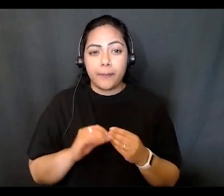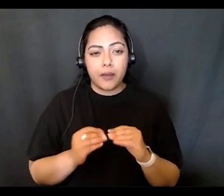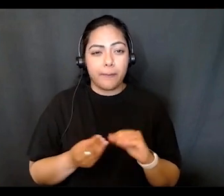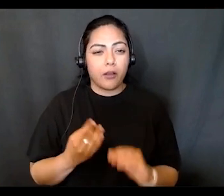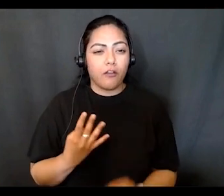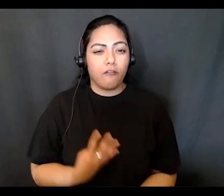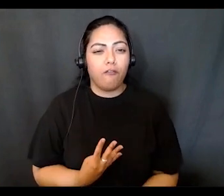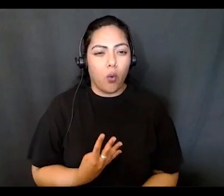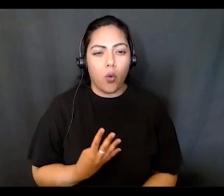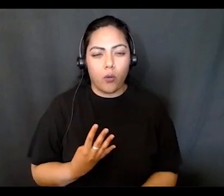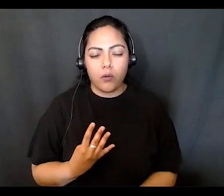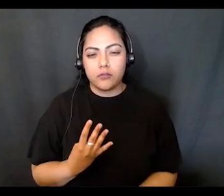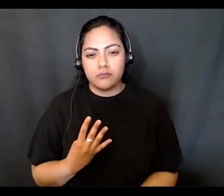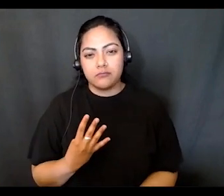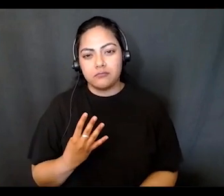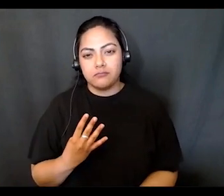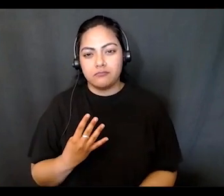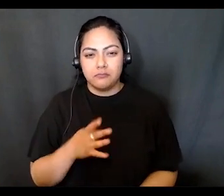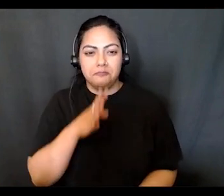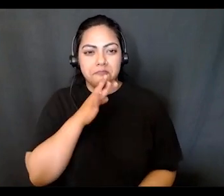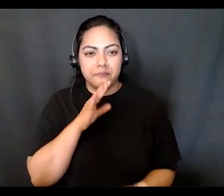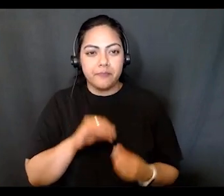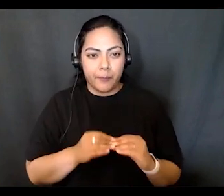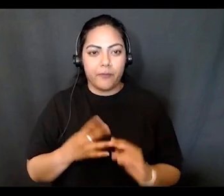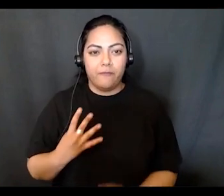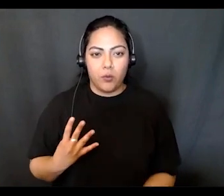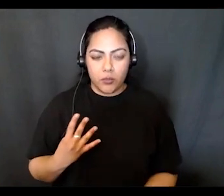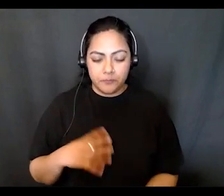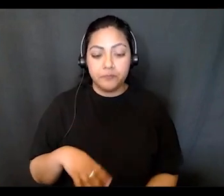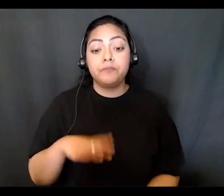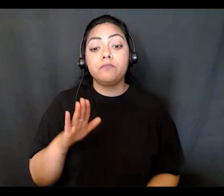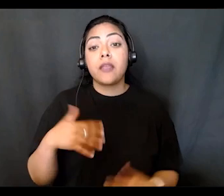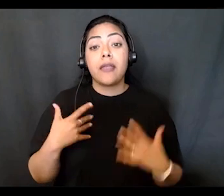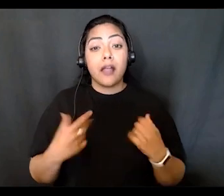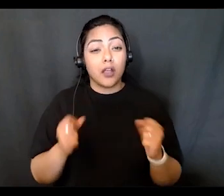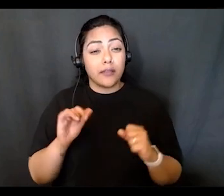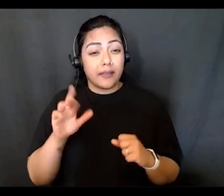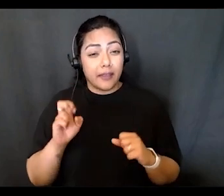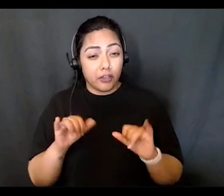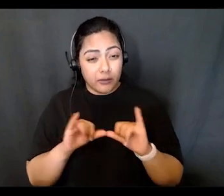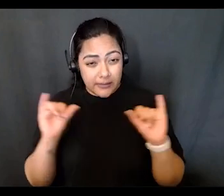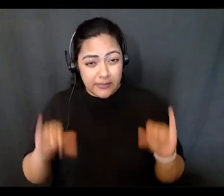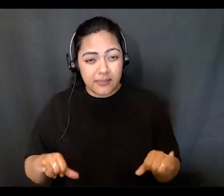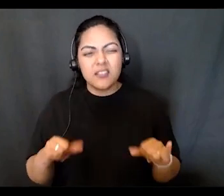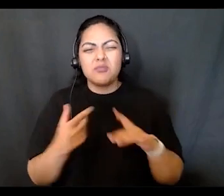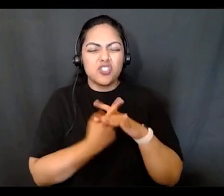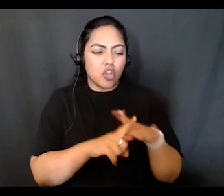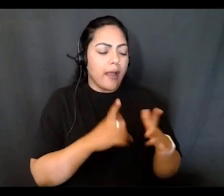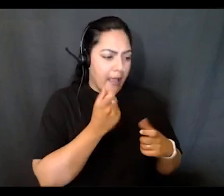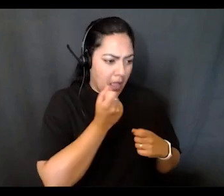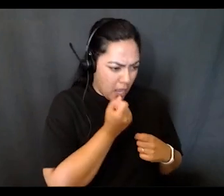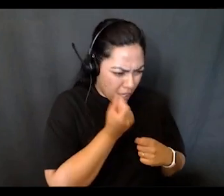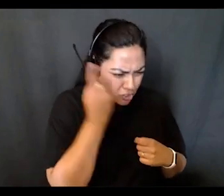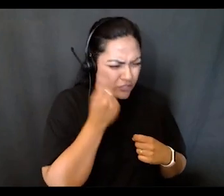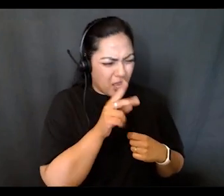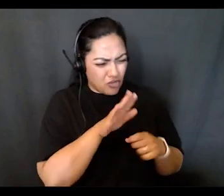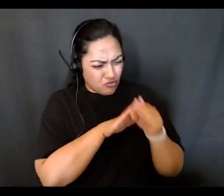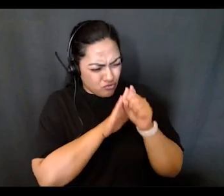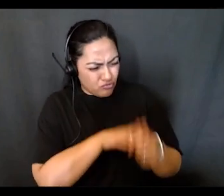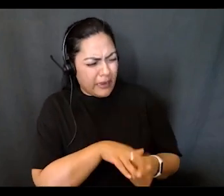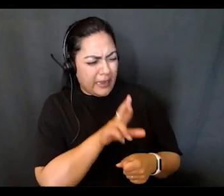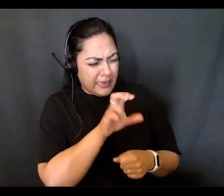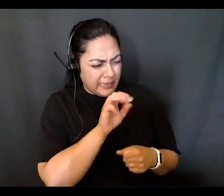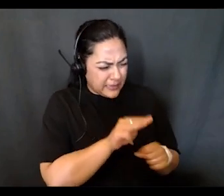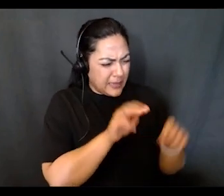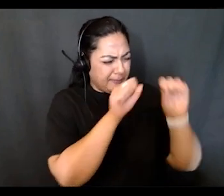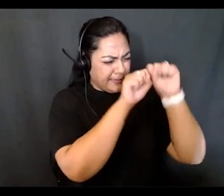So here is where we go into the healthcare system. So you'll see there's a bit of a progression. We started off with understanding racism in society, and then we're